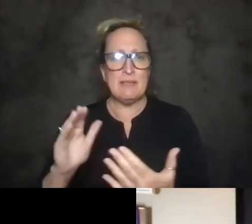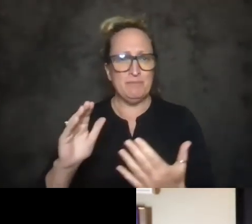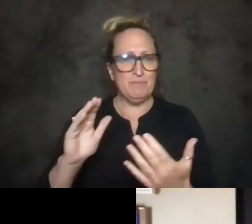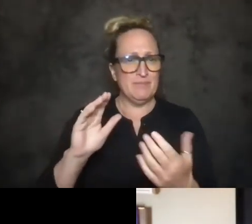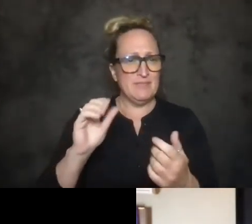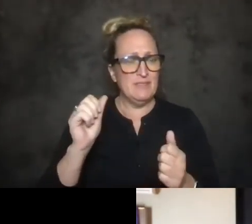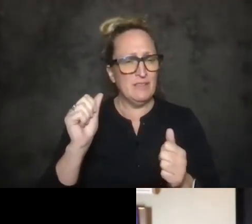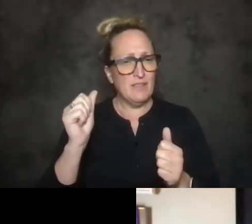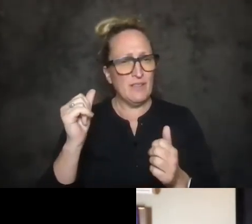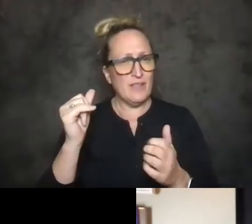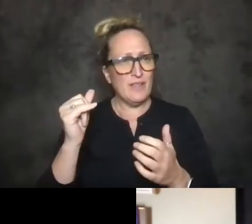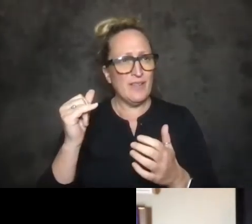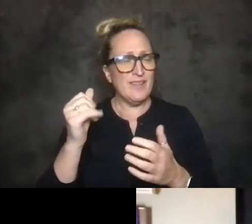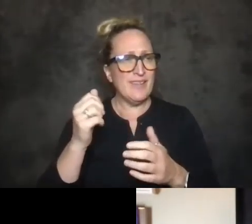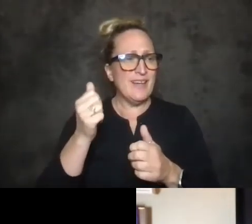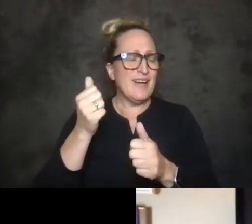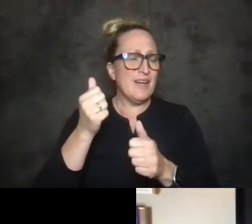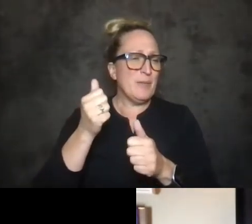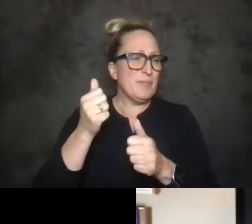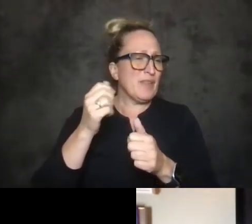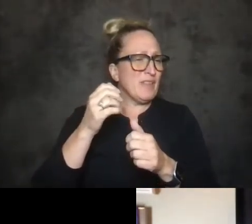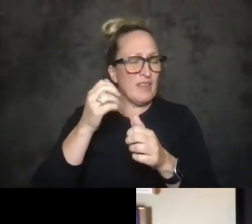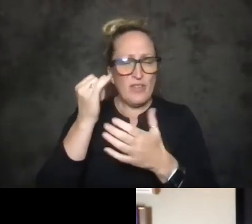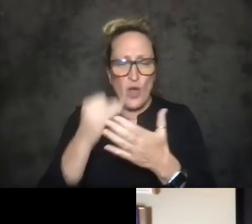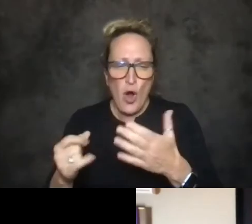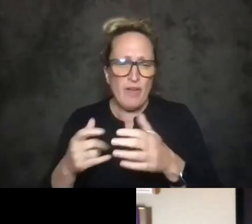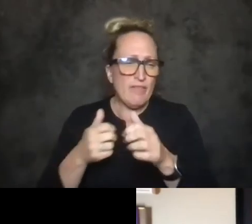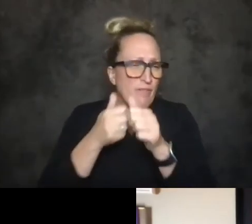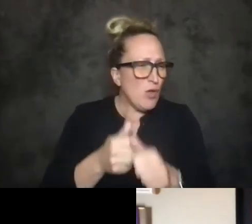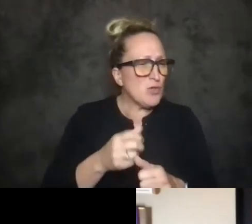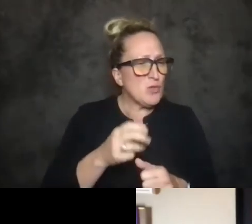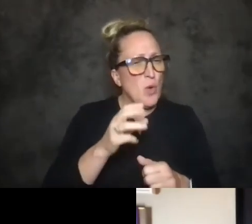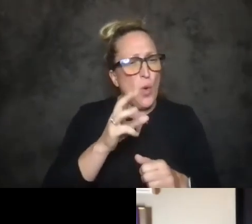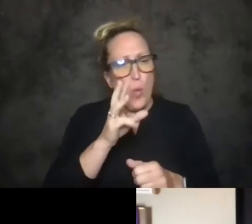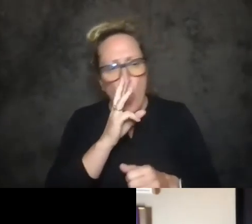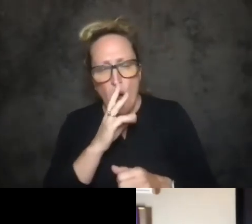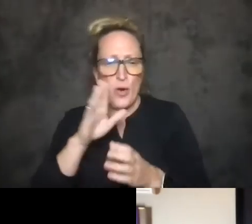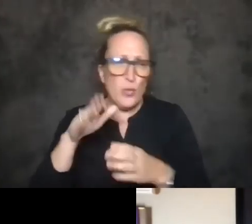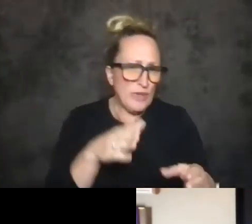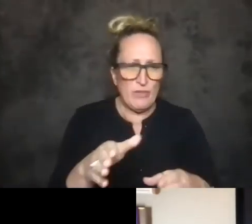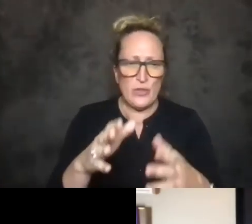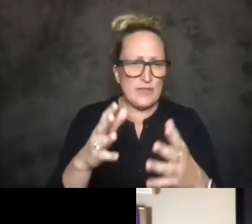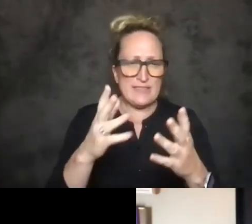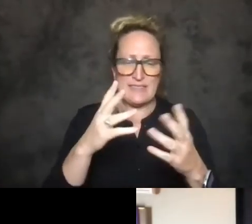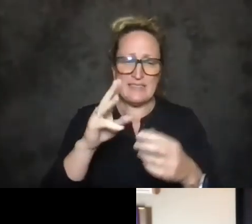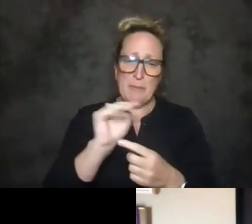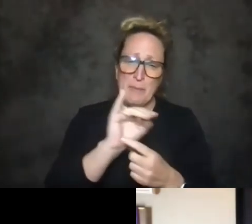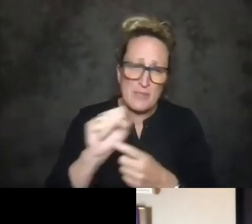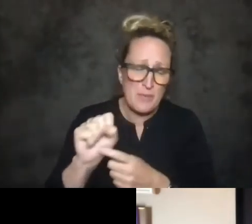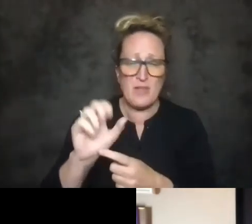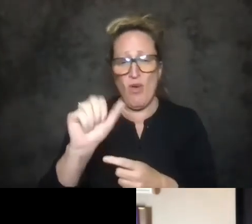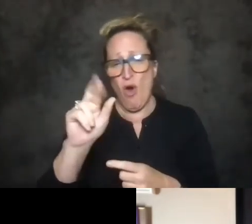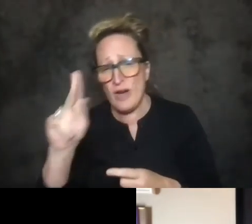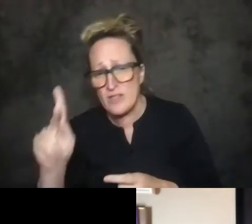arts kind of follow water, kind of follow rivers and so on. And there's the Mississippi, the Arkansas,